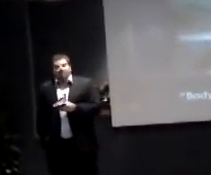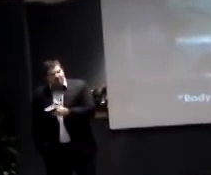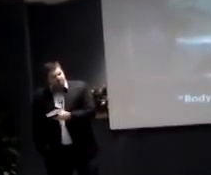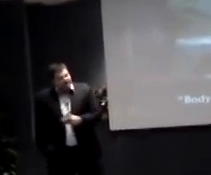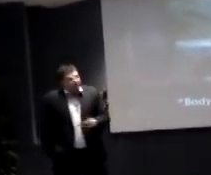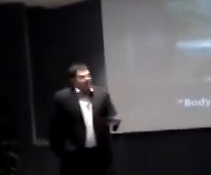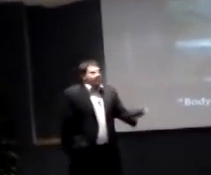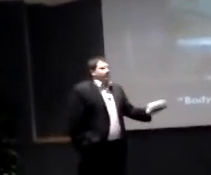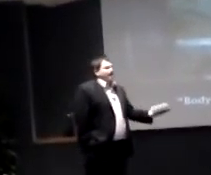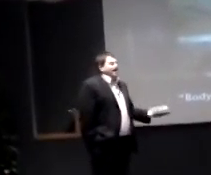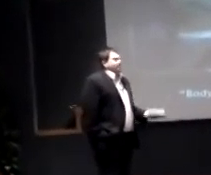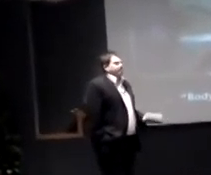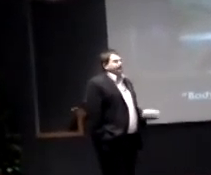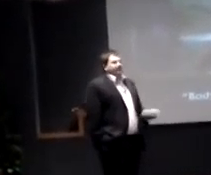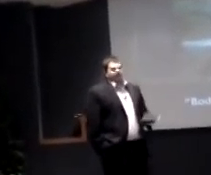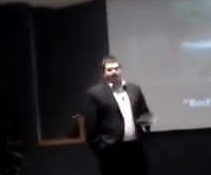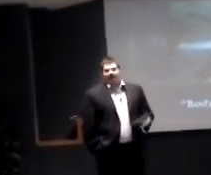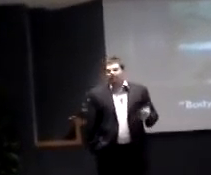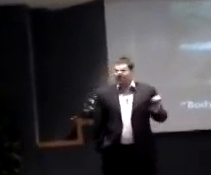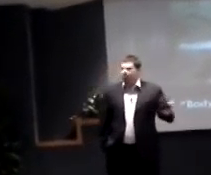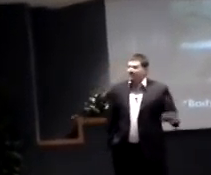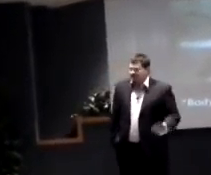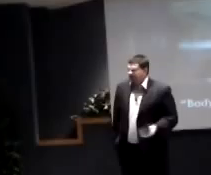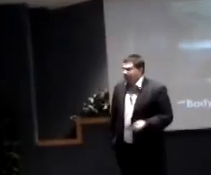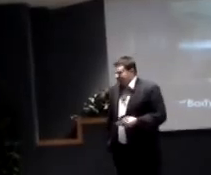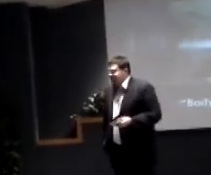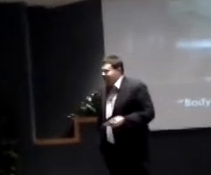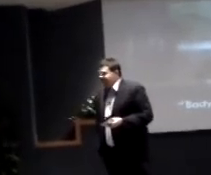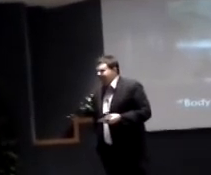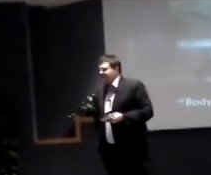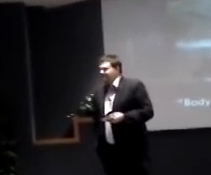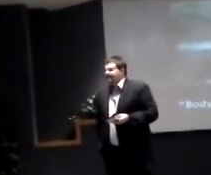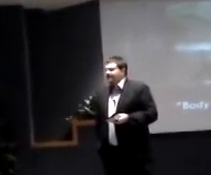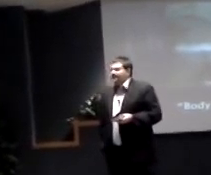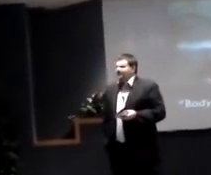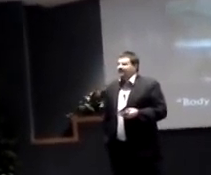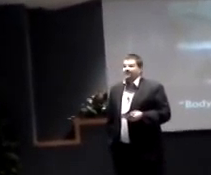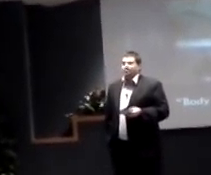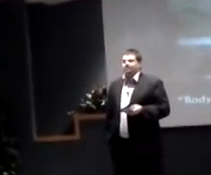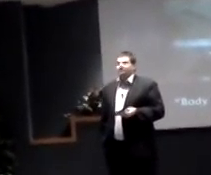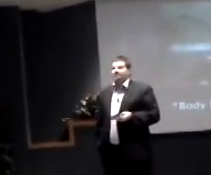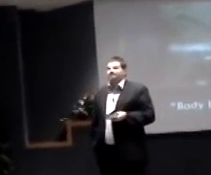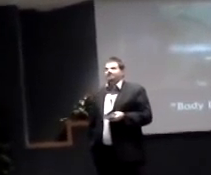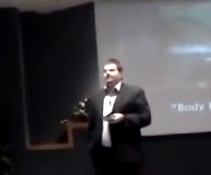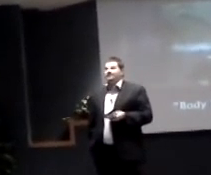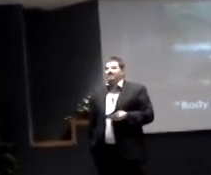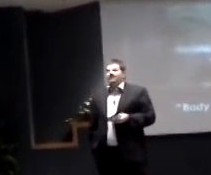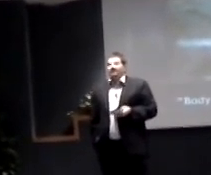We just spend the rest of our lives trying to figure out how to be obedient to it. Isn't that the truth?